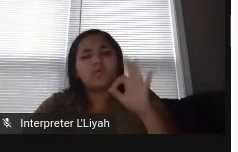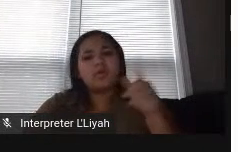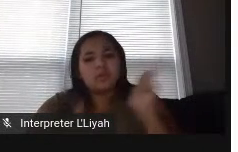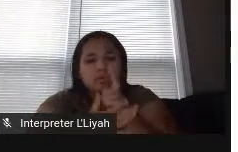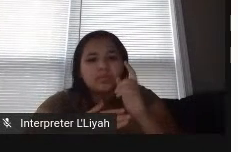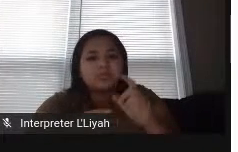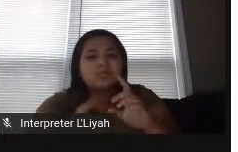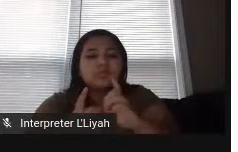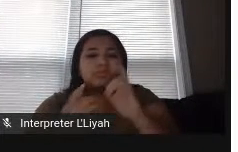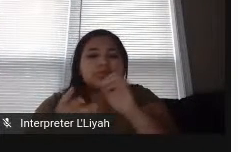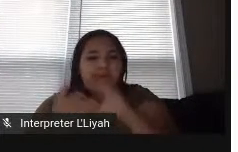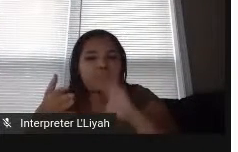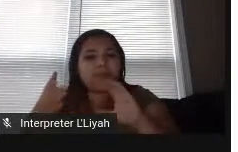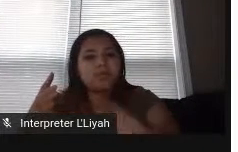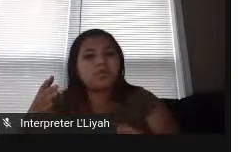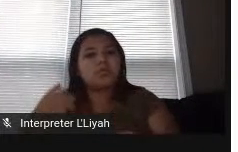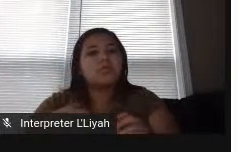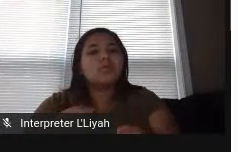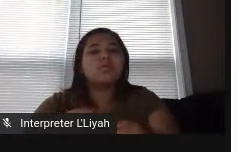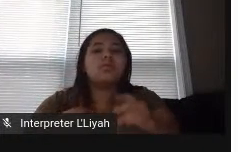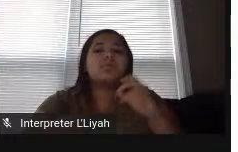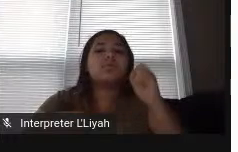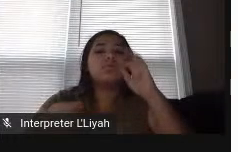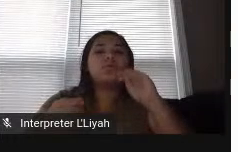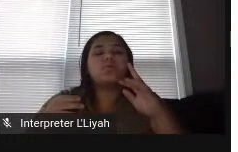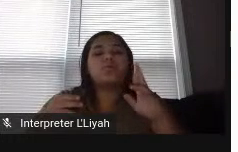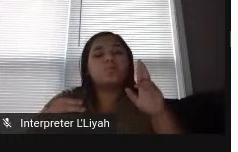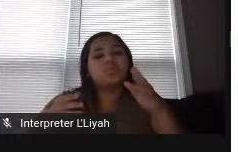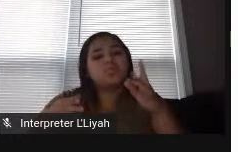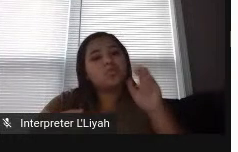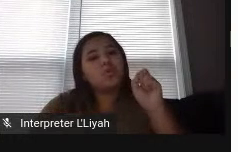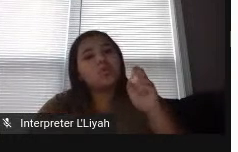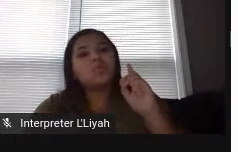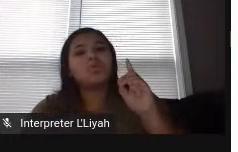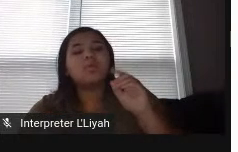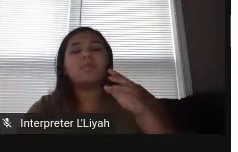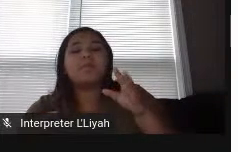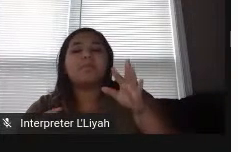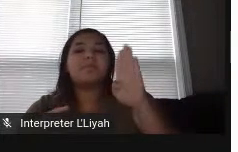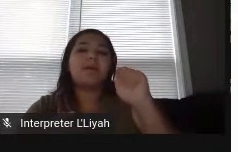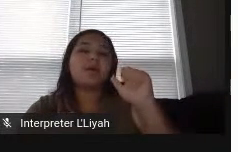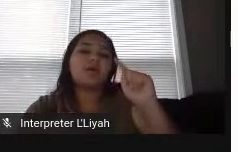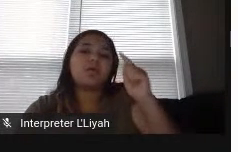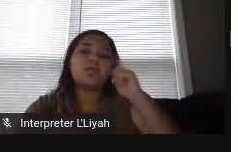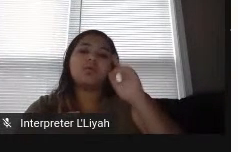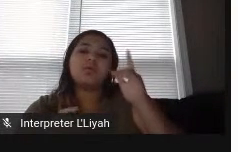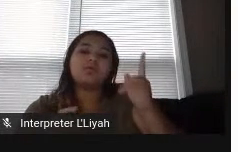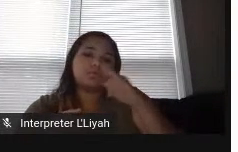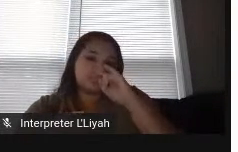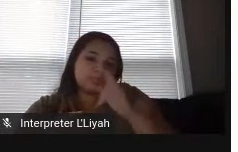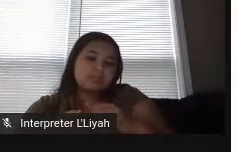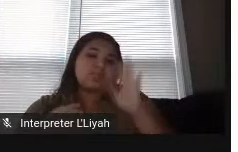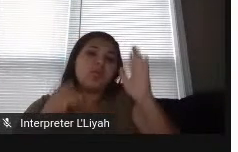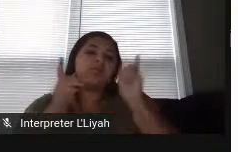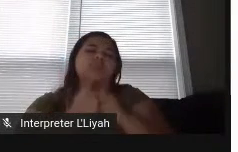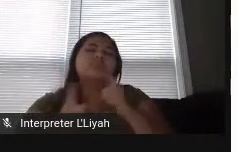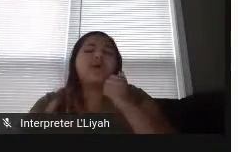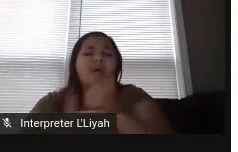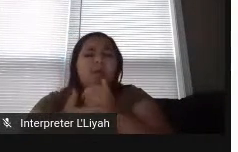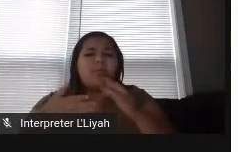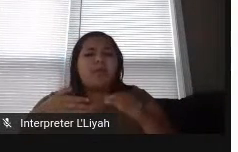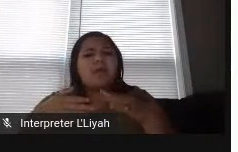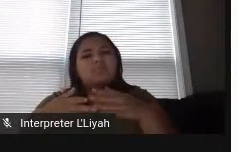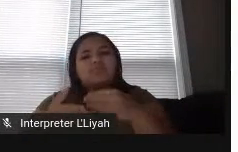document. So it is also a roadmap, again, that lays out the program for the special needs, what instruction,